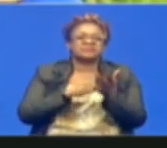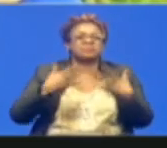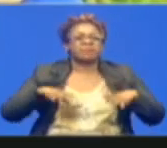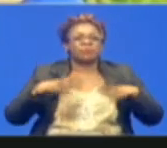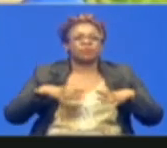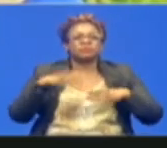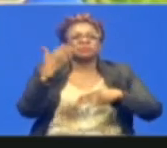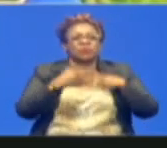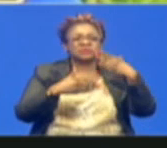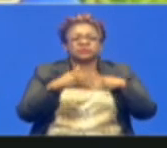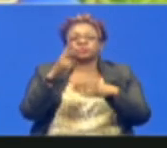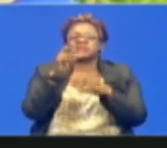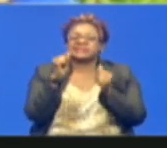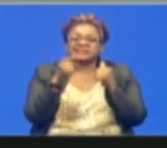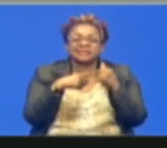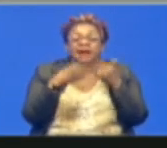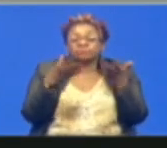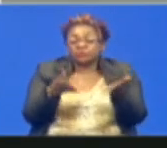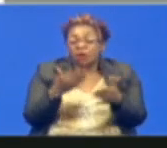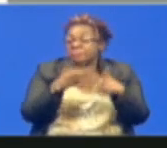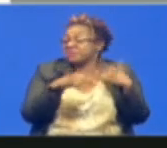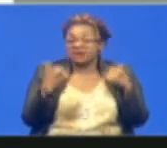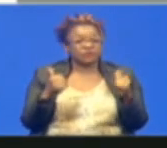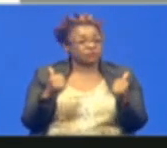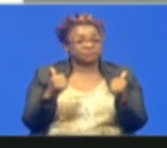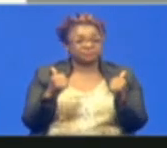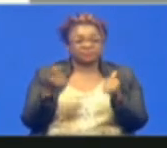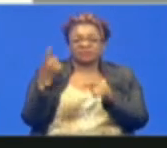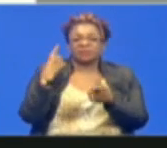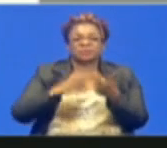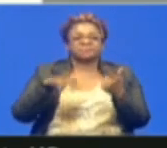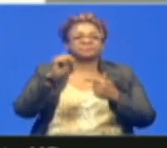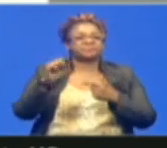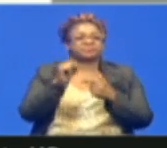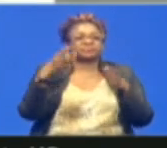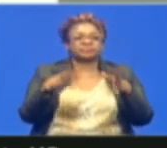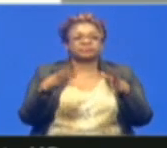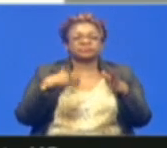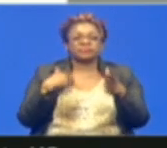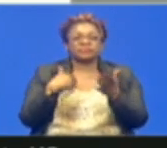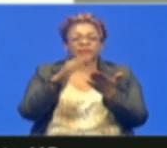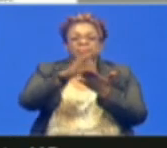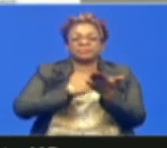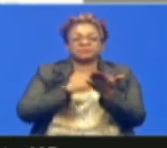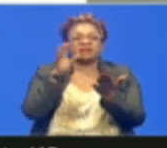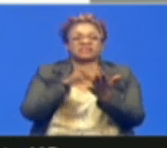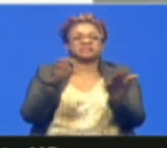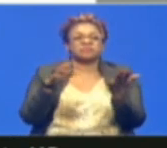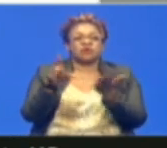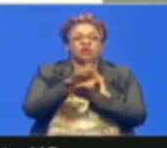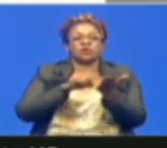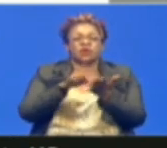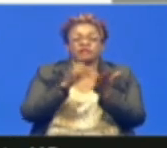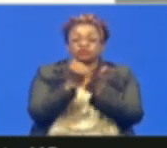construct since 2016 up to now. Last week, Suraya Property Group put out a paid advertisement on local